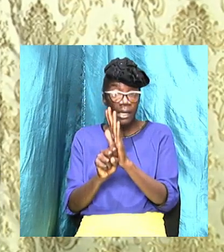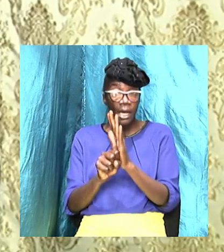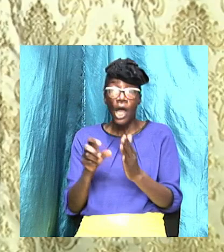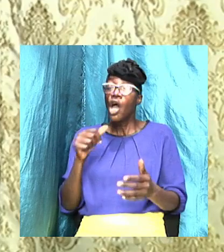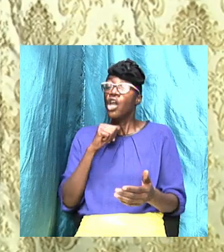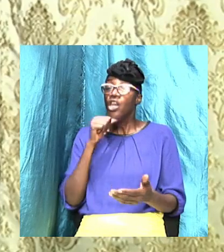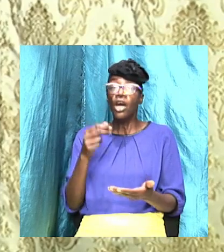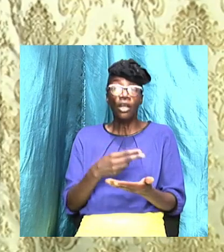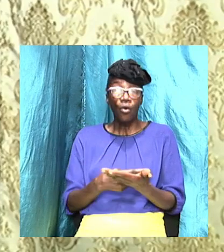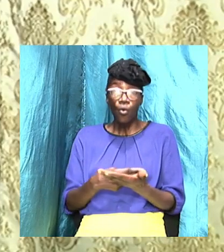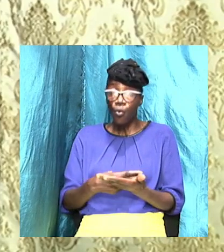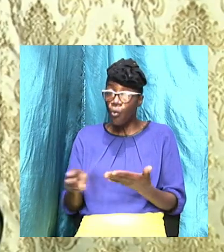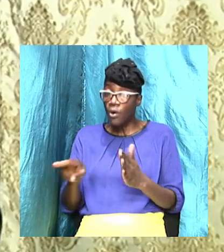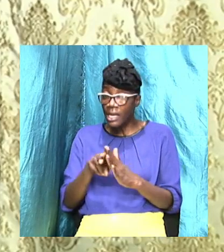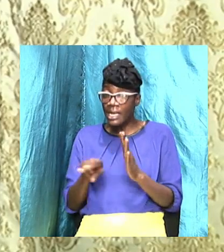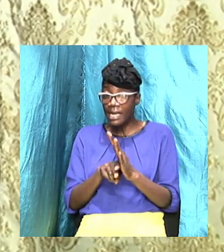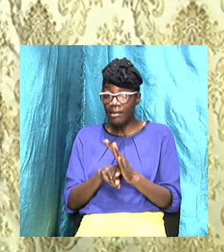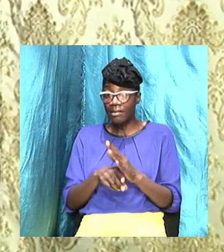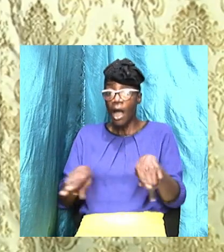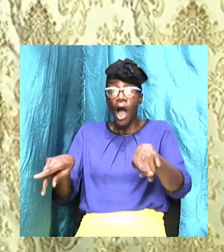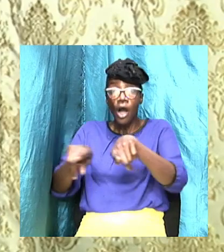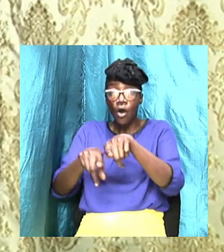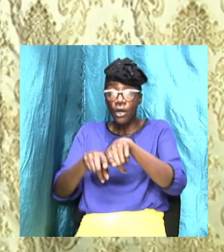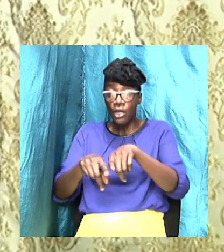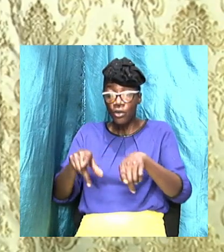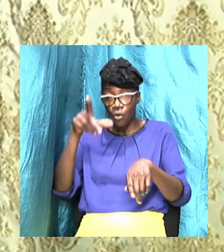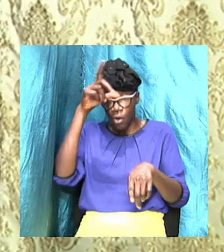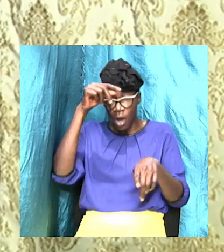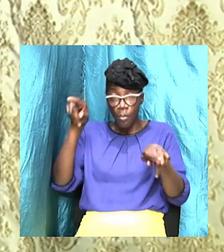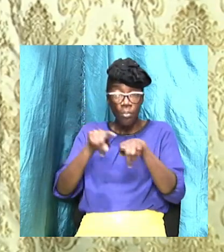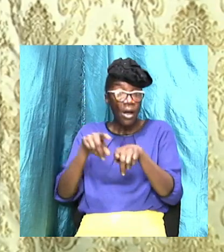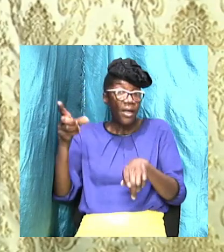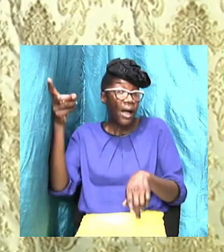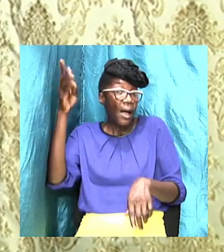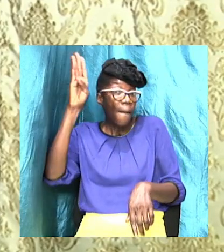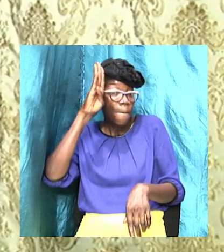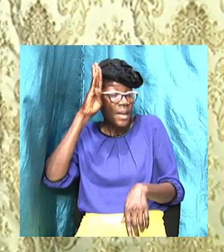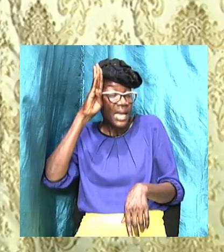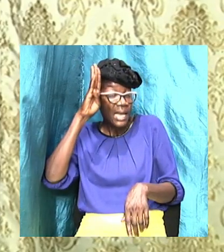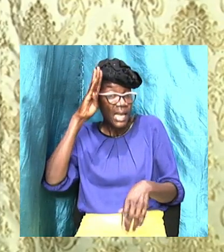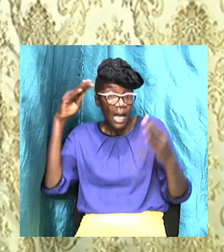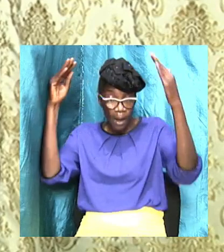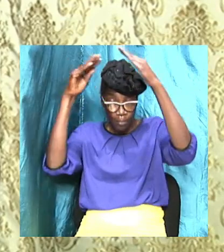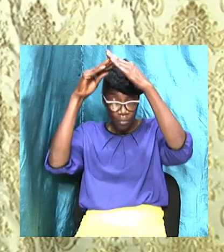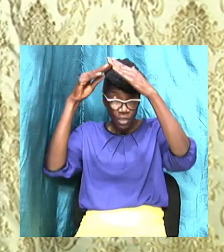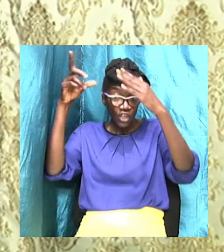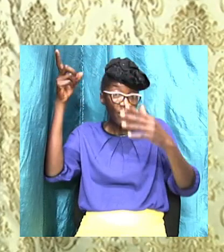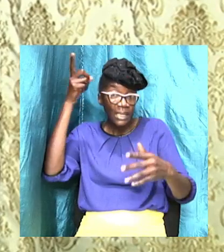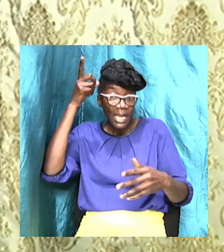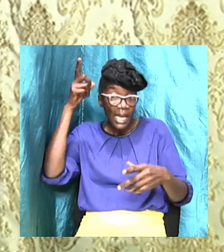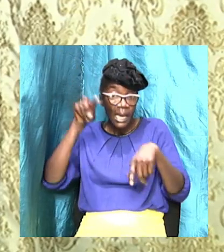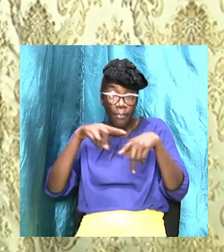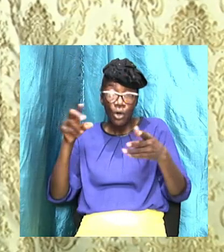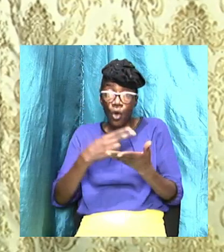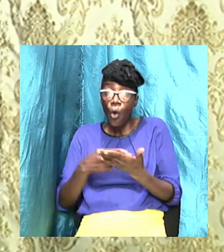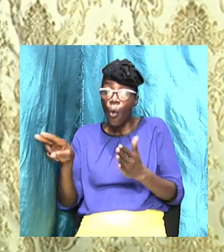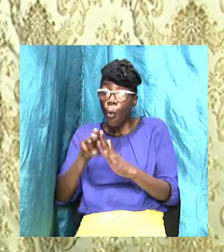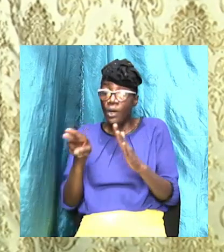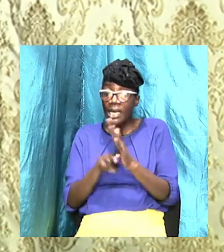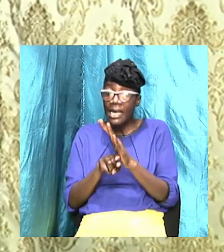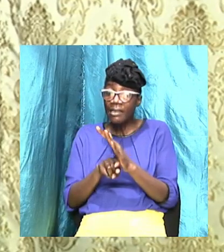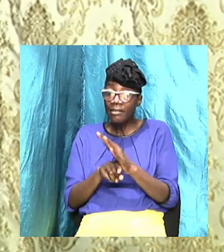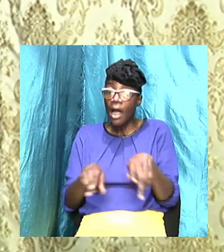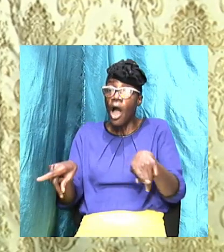to Brother Bailey, not holiness according to Bishop Daly, but holiness according to God's